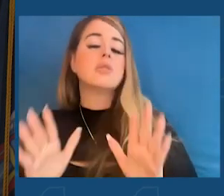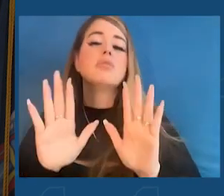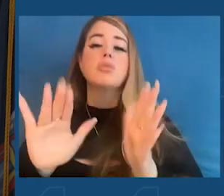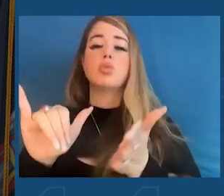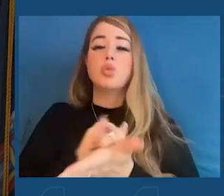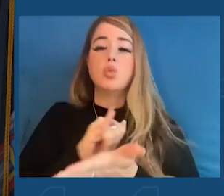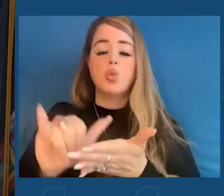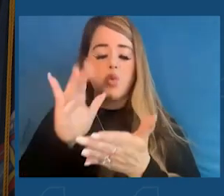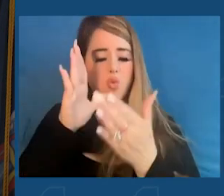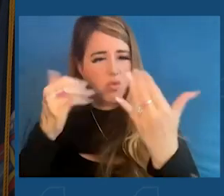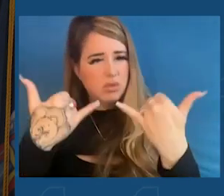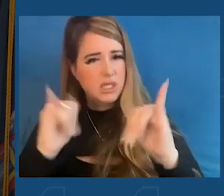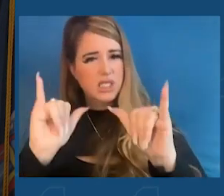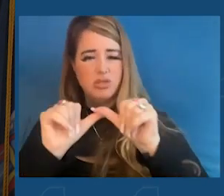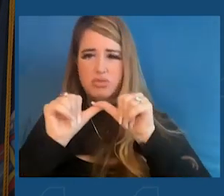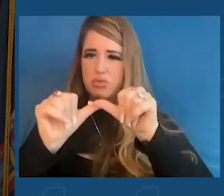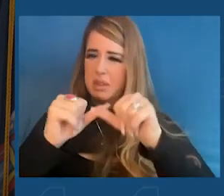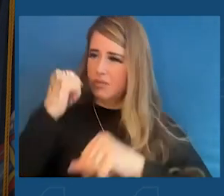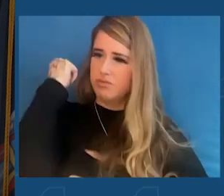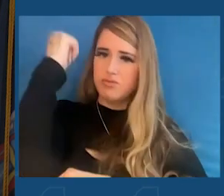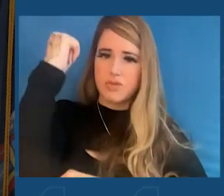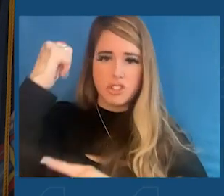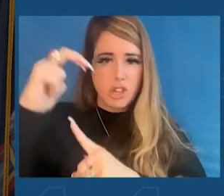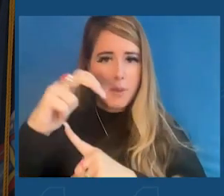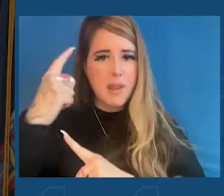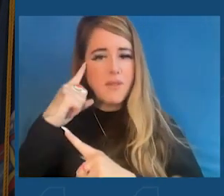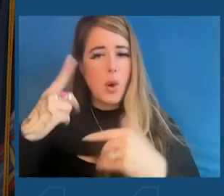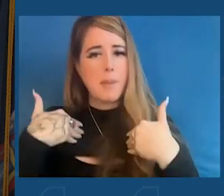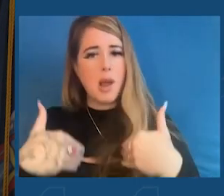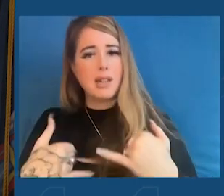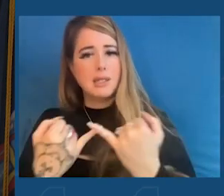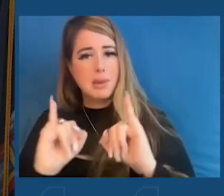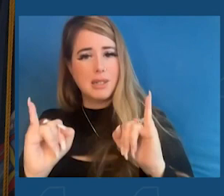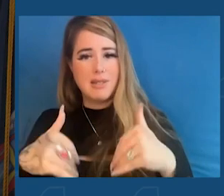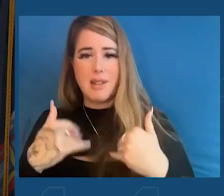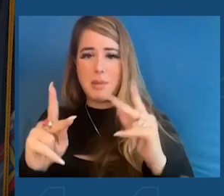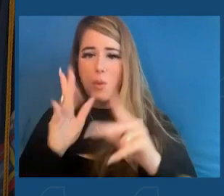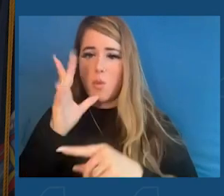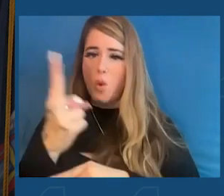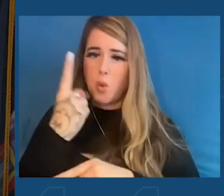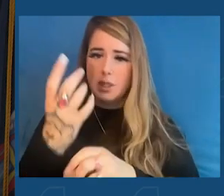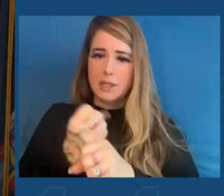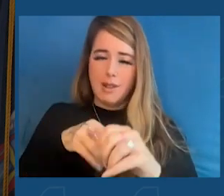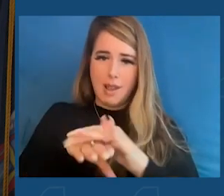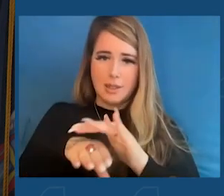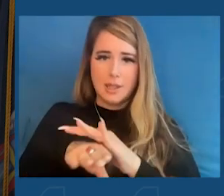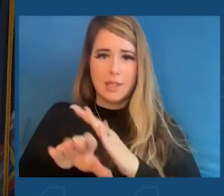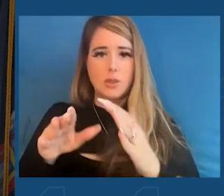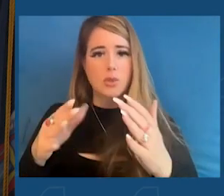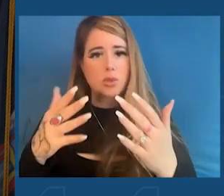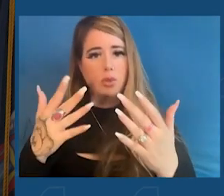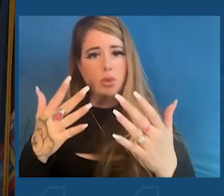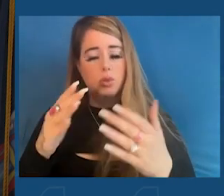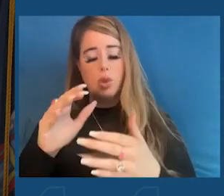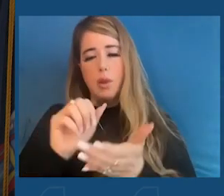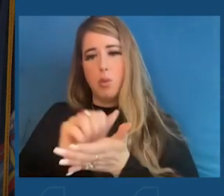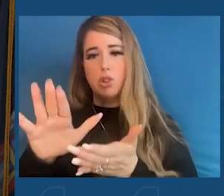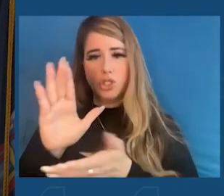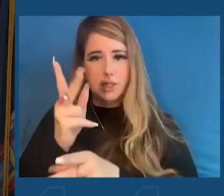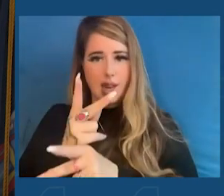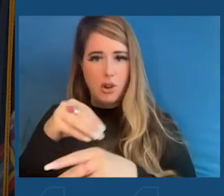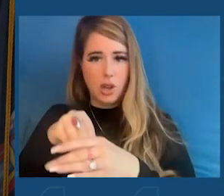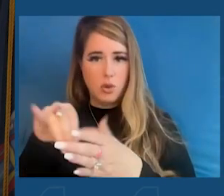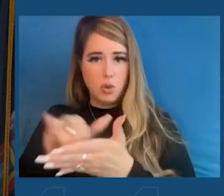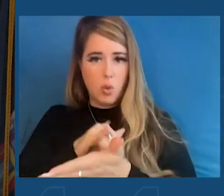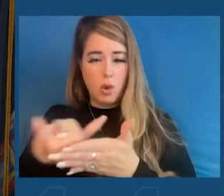will champion our bodily autonomy, and young people will always have access to abortion care in New York. As an abortion doula,